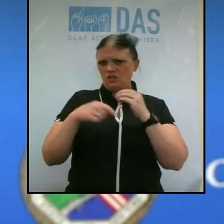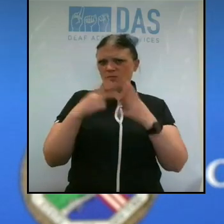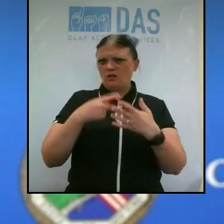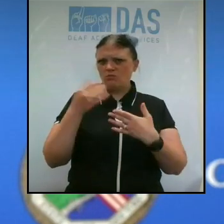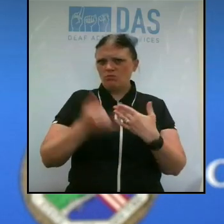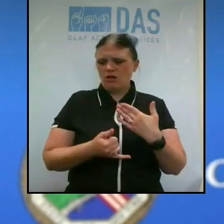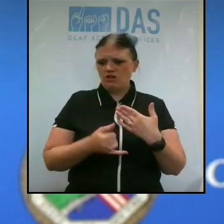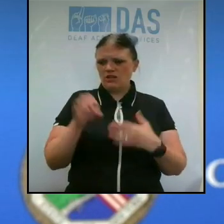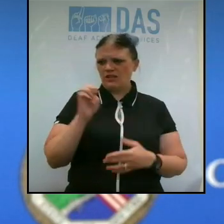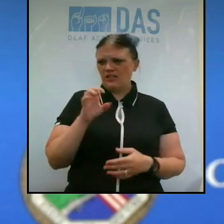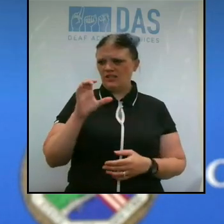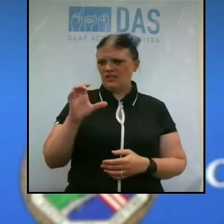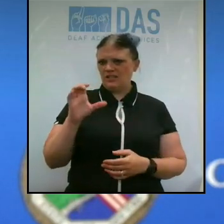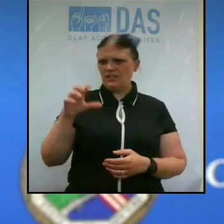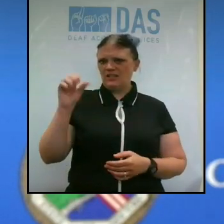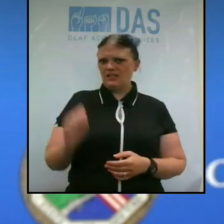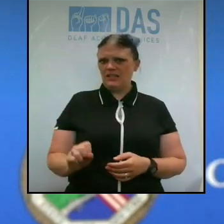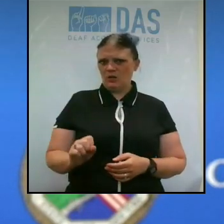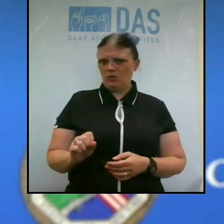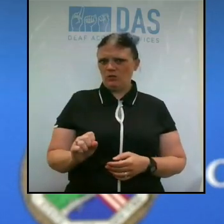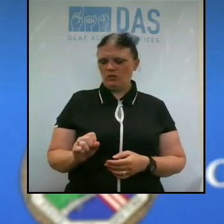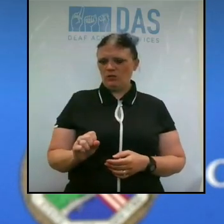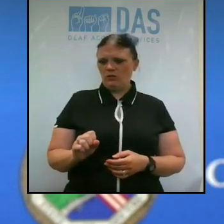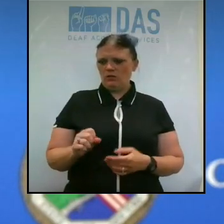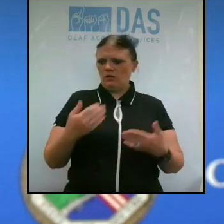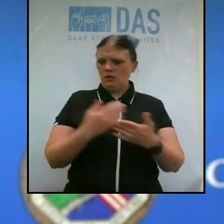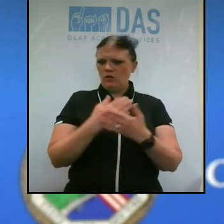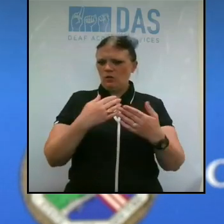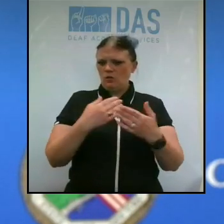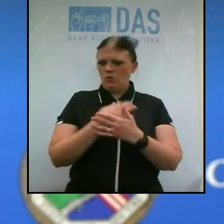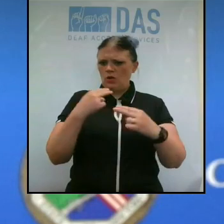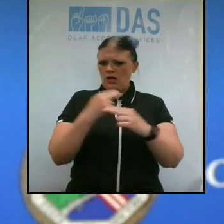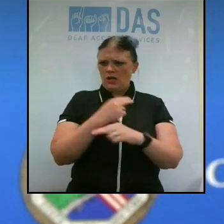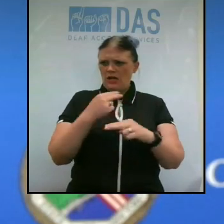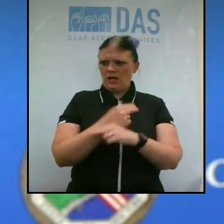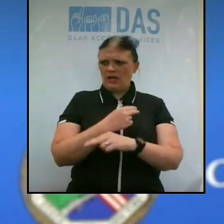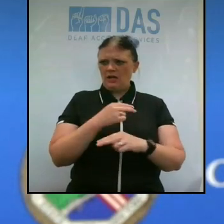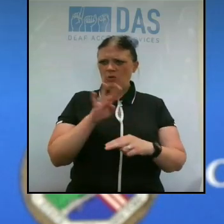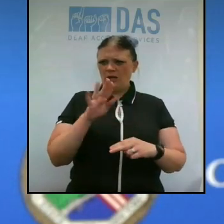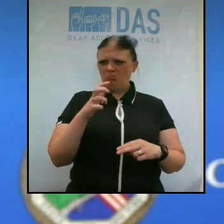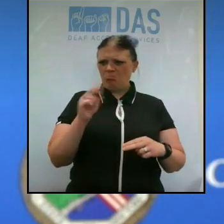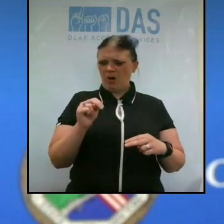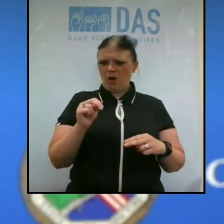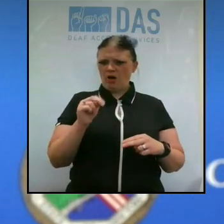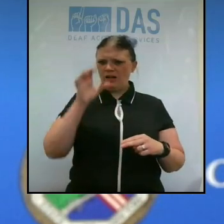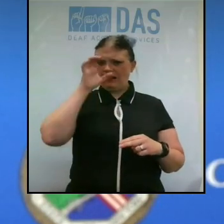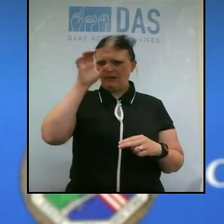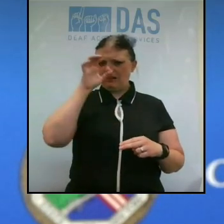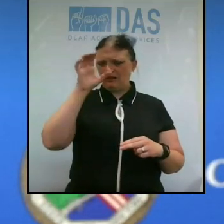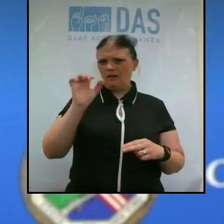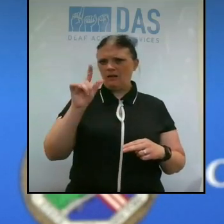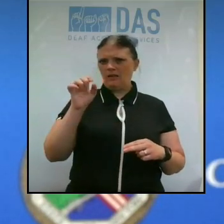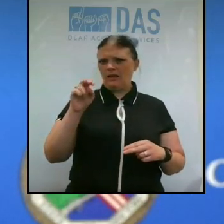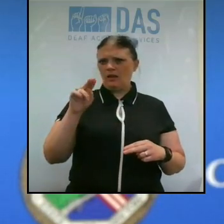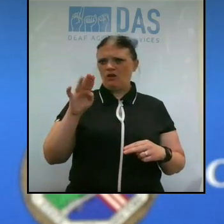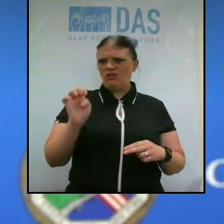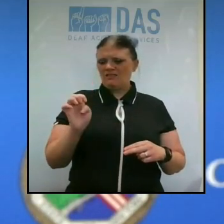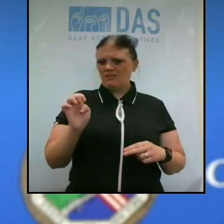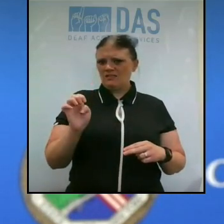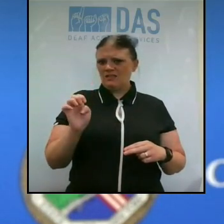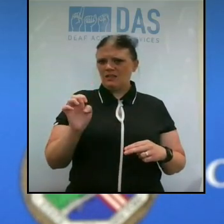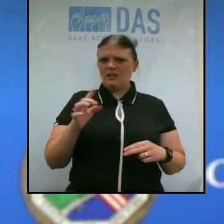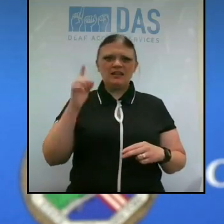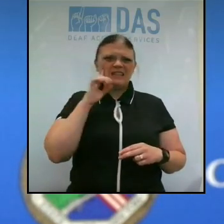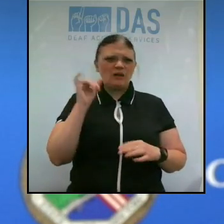out at ECC South and a new highway barn in Clarence for DPW. It sounds like